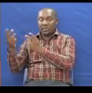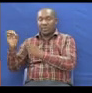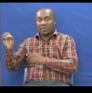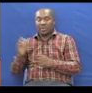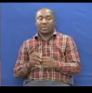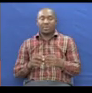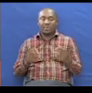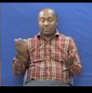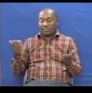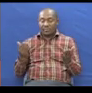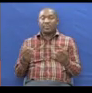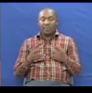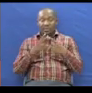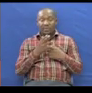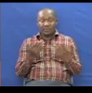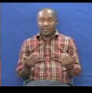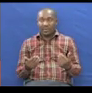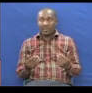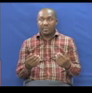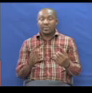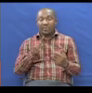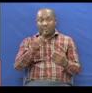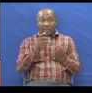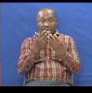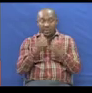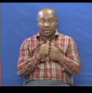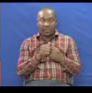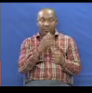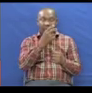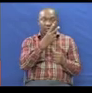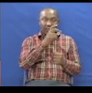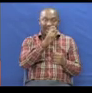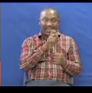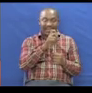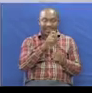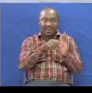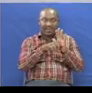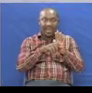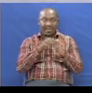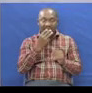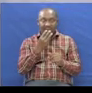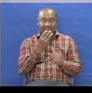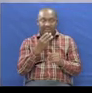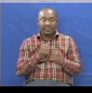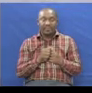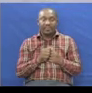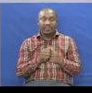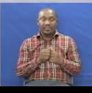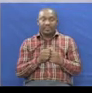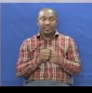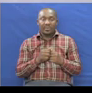Upon solving this one here, you will have 2x minus 3. 2x is equal to